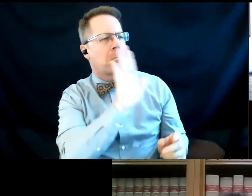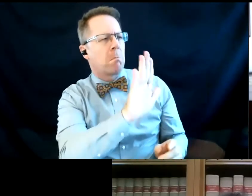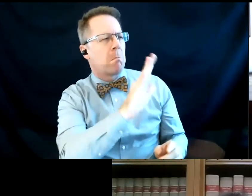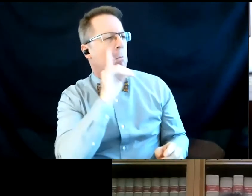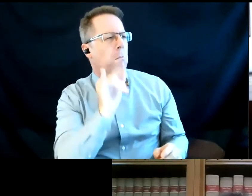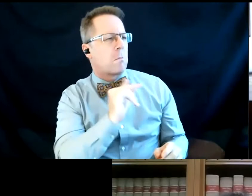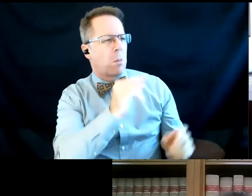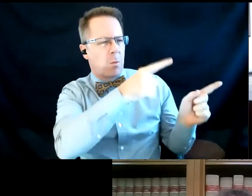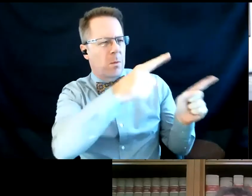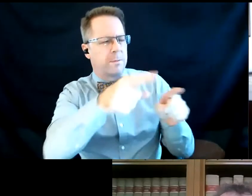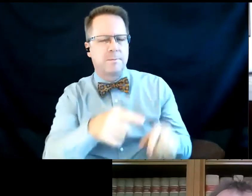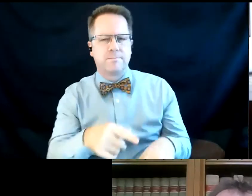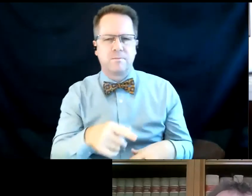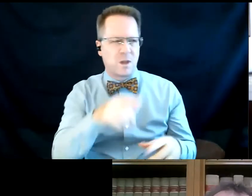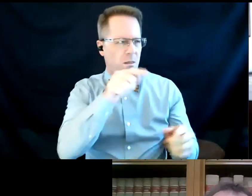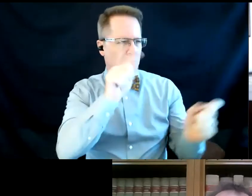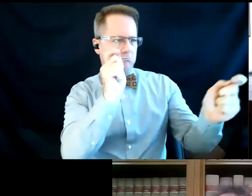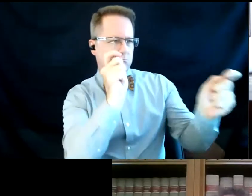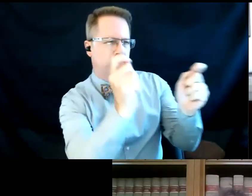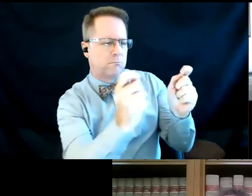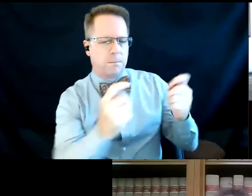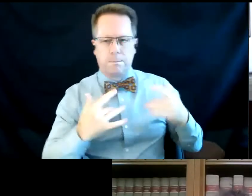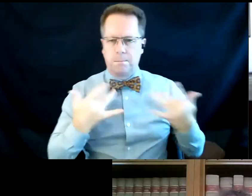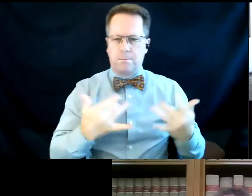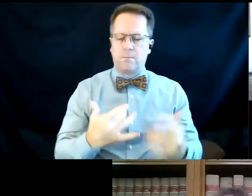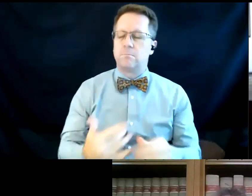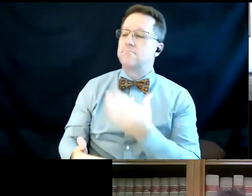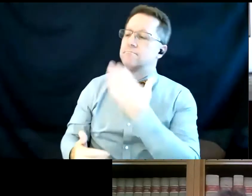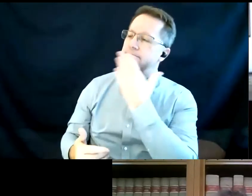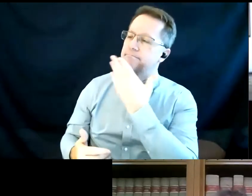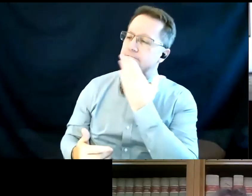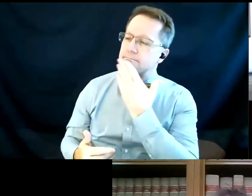shifted? Thanks, Cecilia.